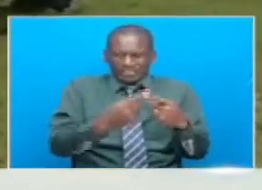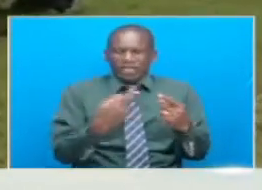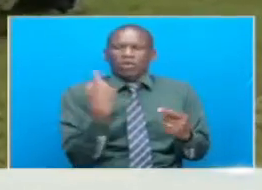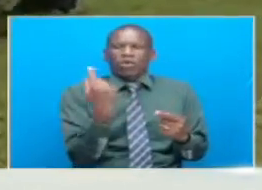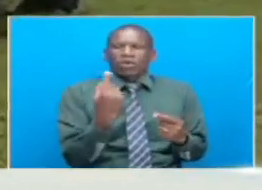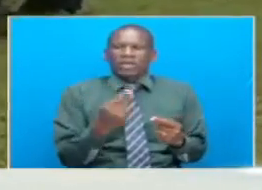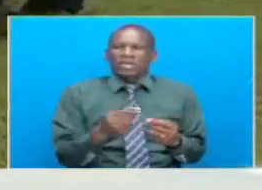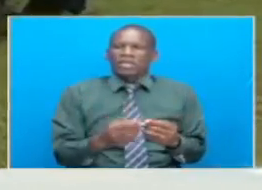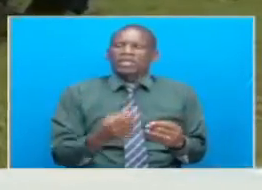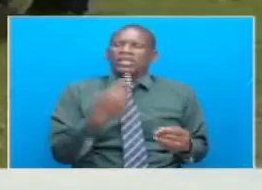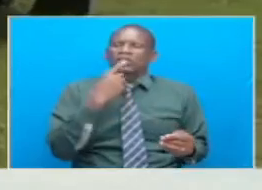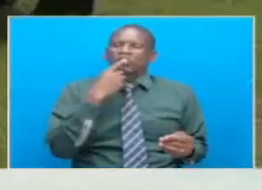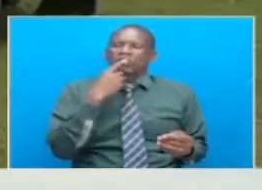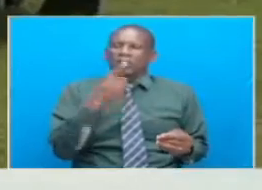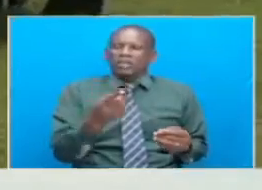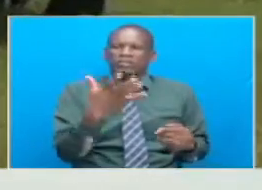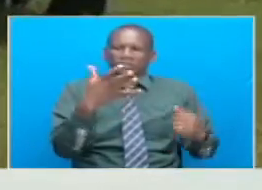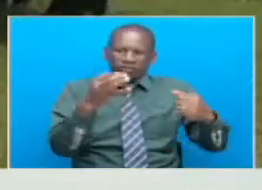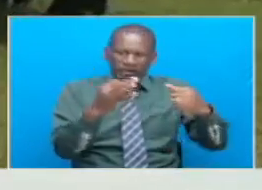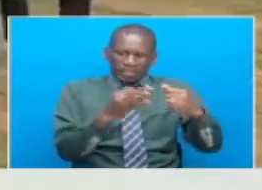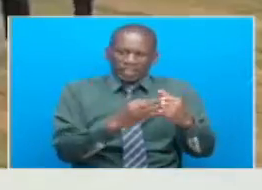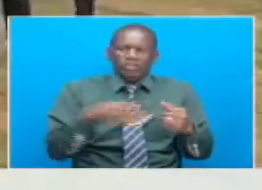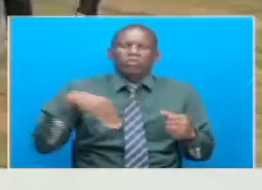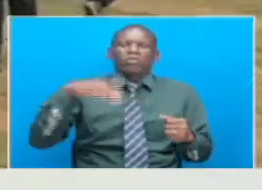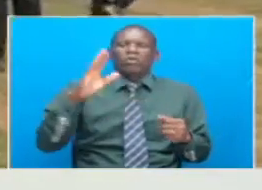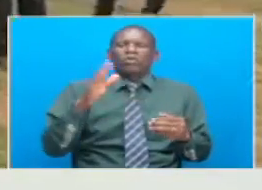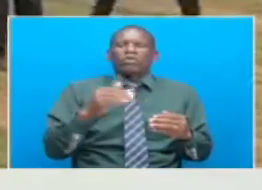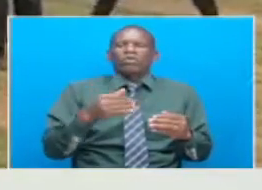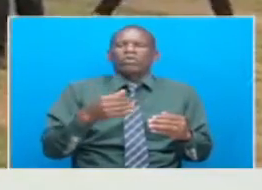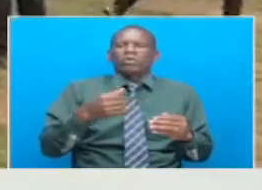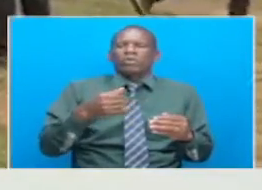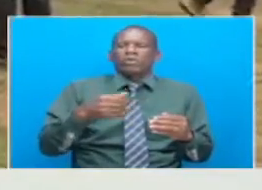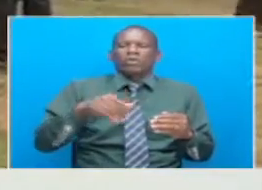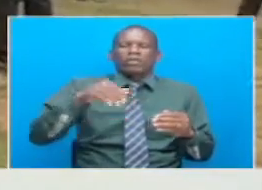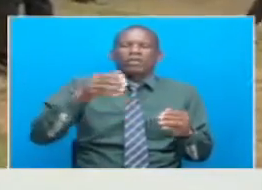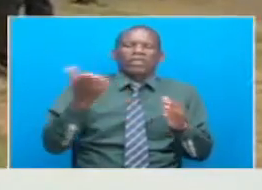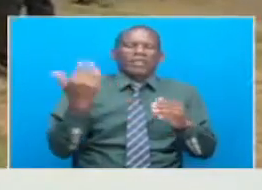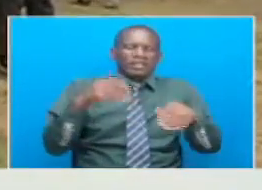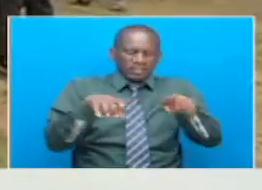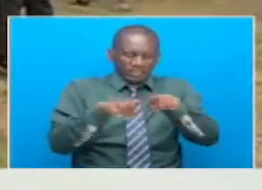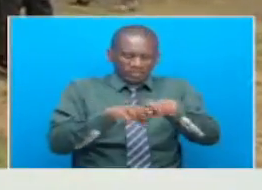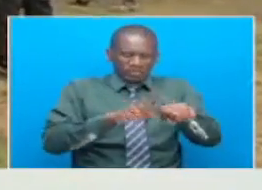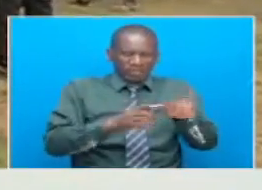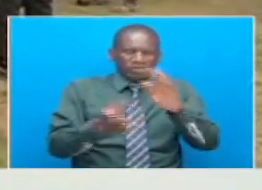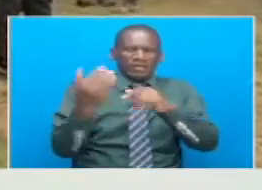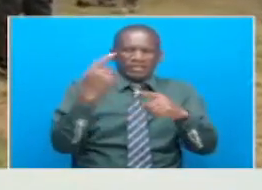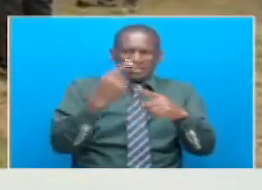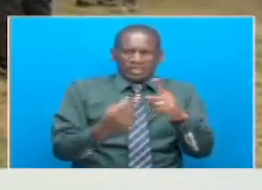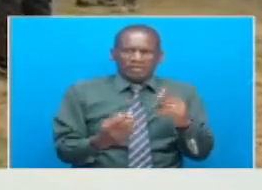is 158 more than it was a time like now last year.